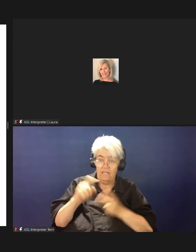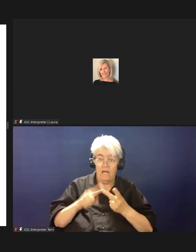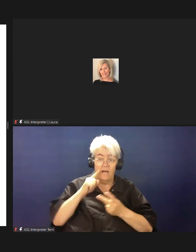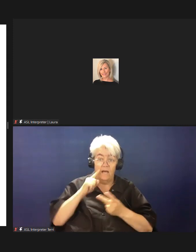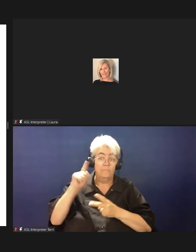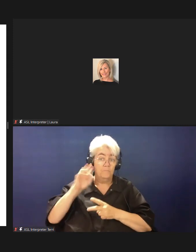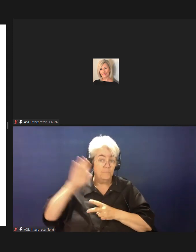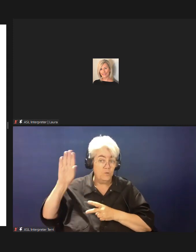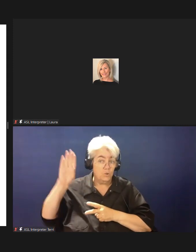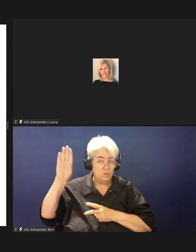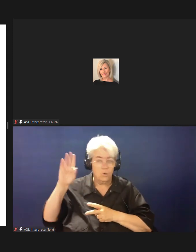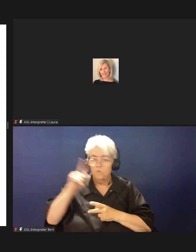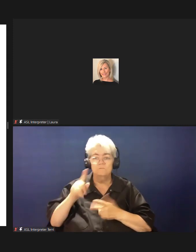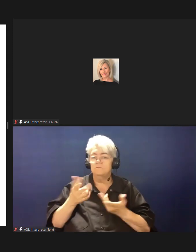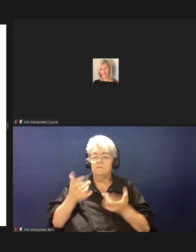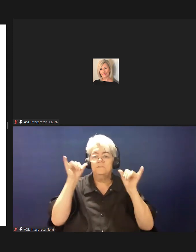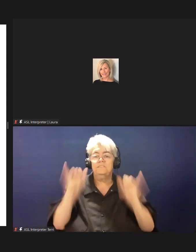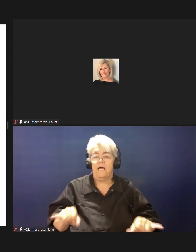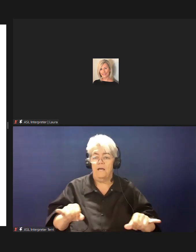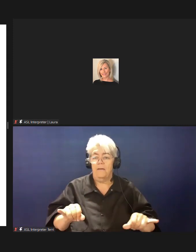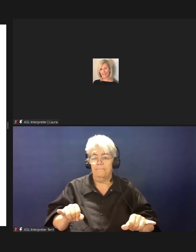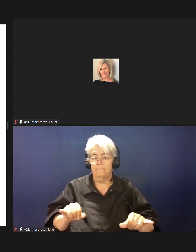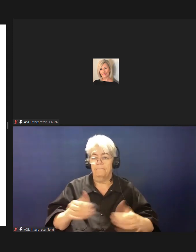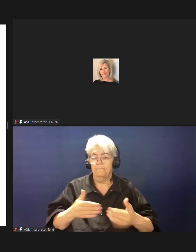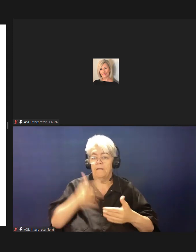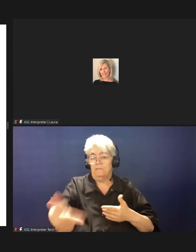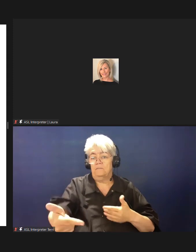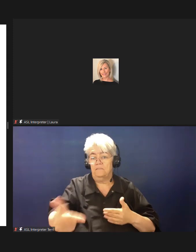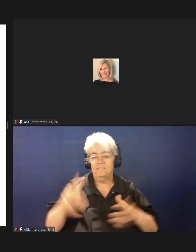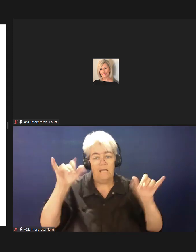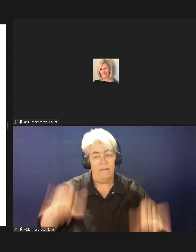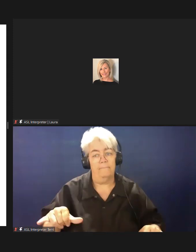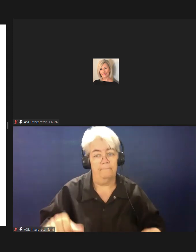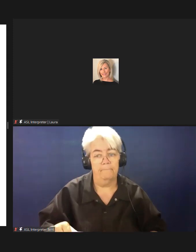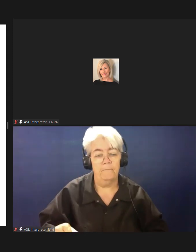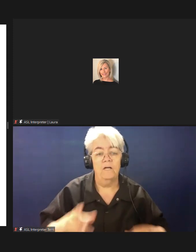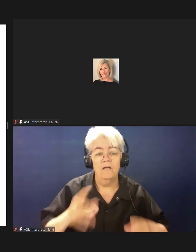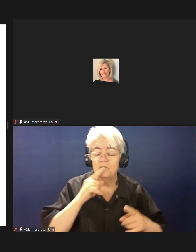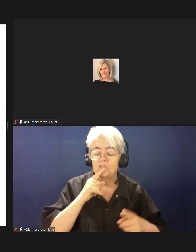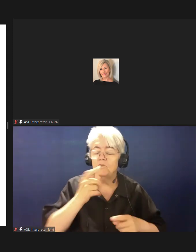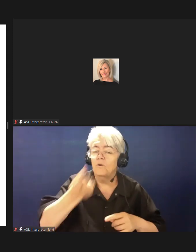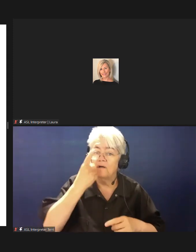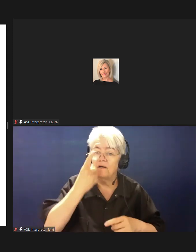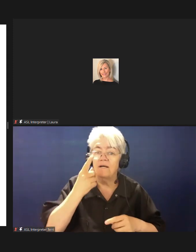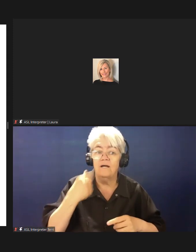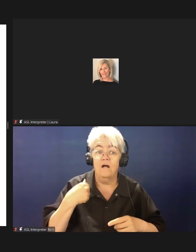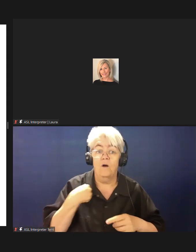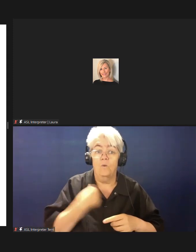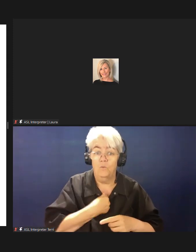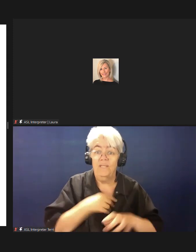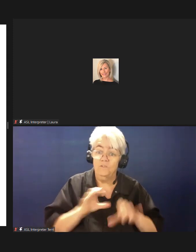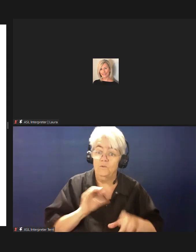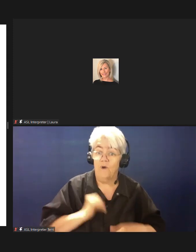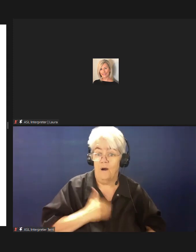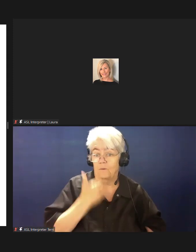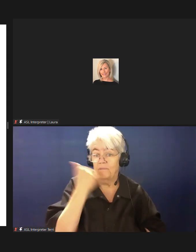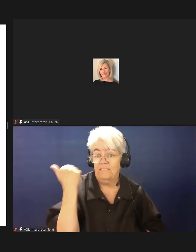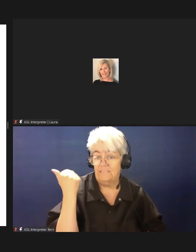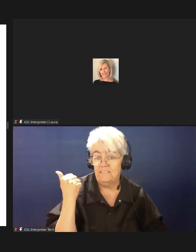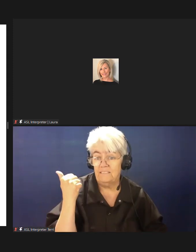the same. And just keep in mind that our best efforts at screening are